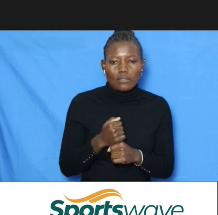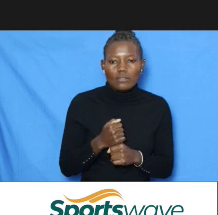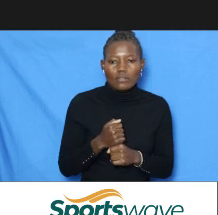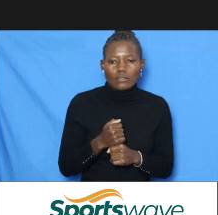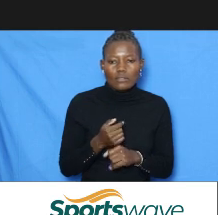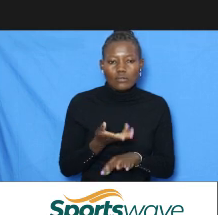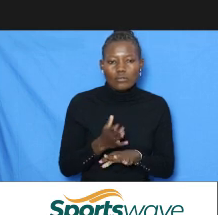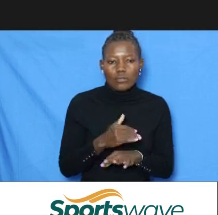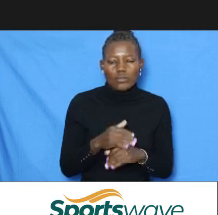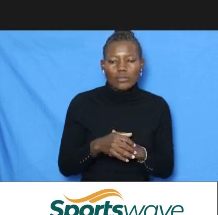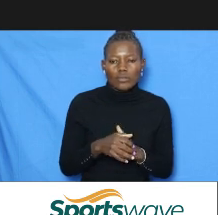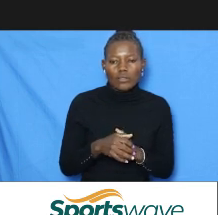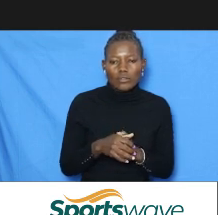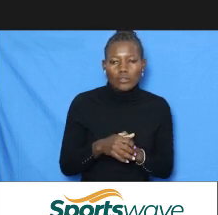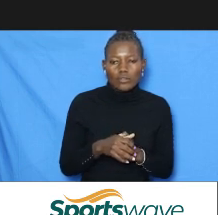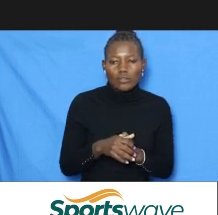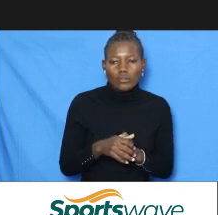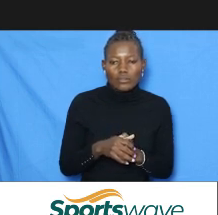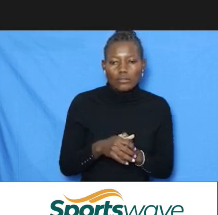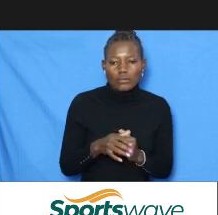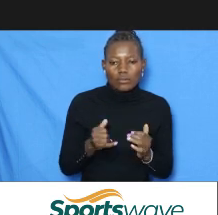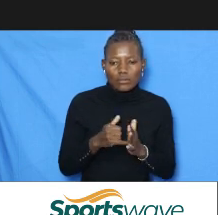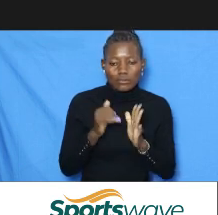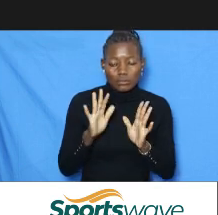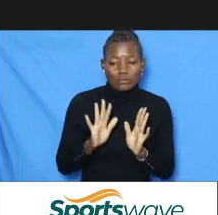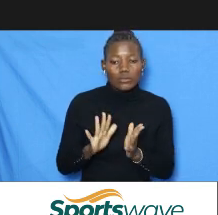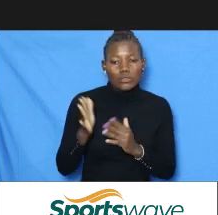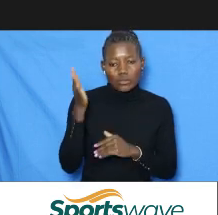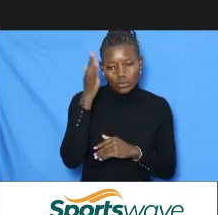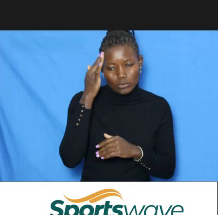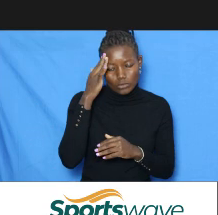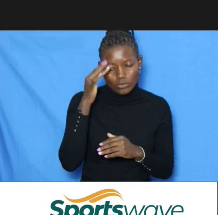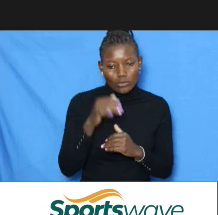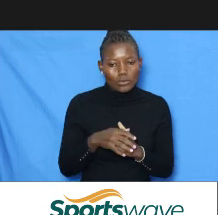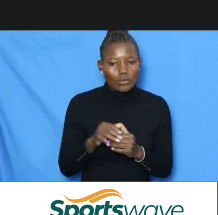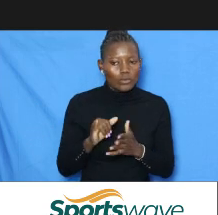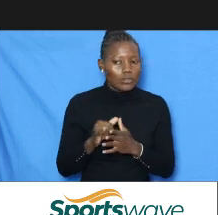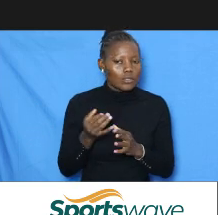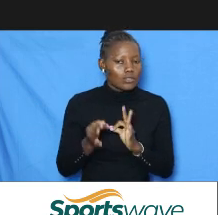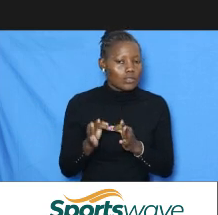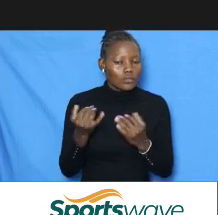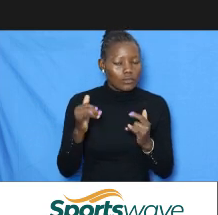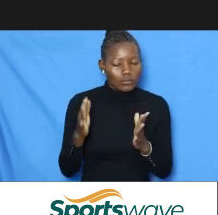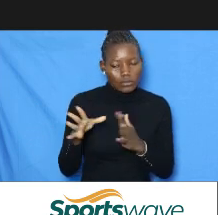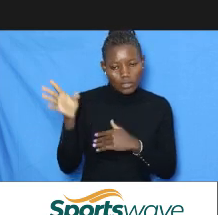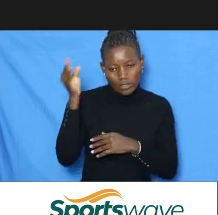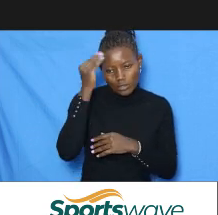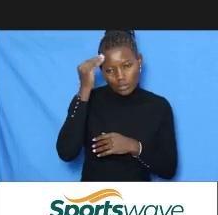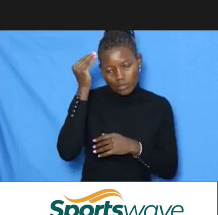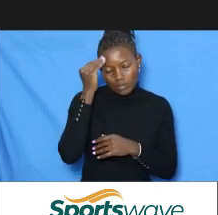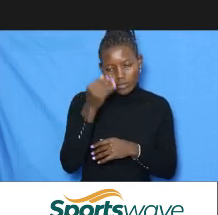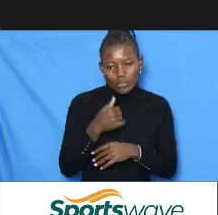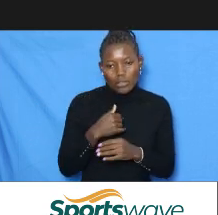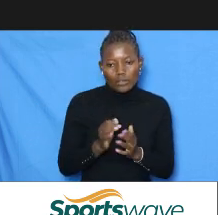So before we test this athlete, it is our mandate to ensure that this athlete is educated first before